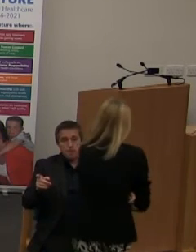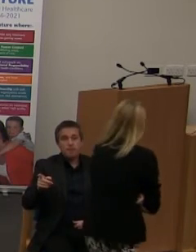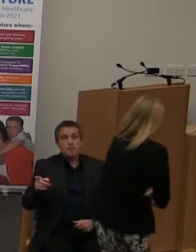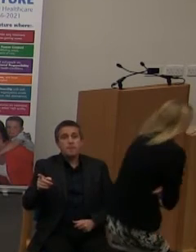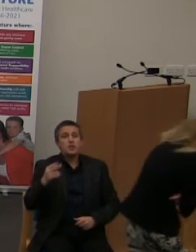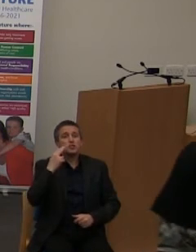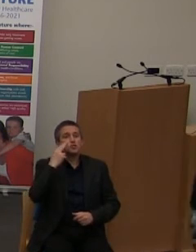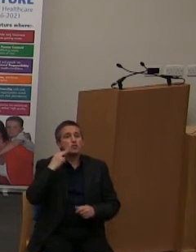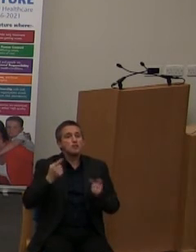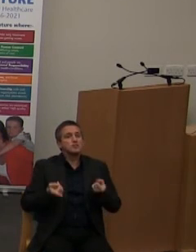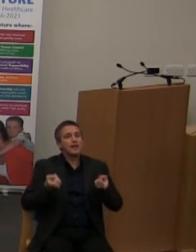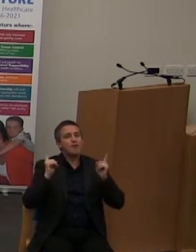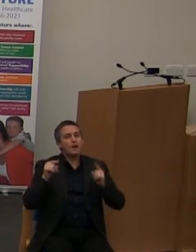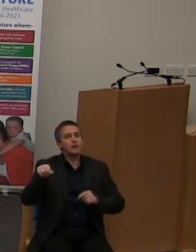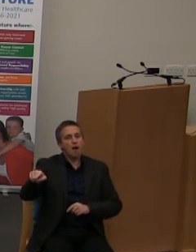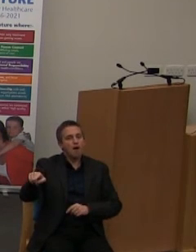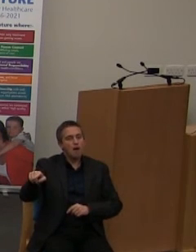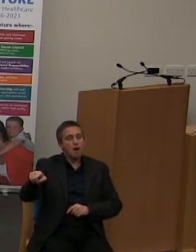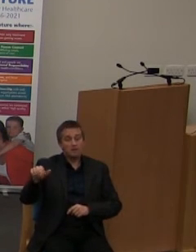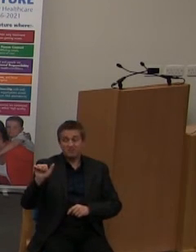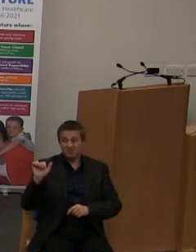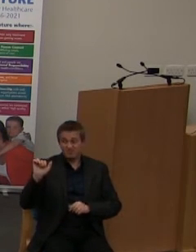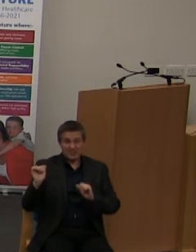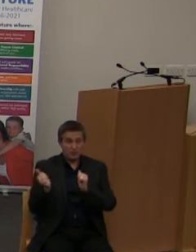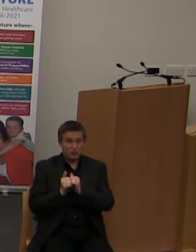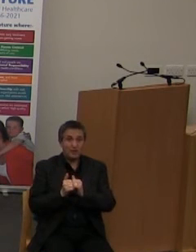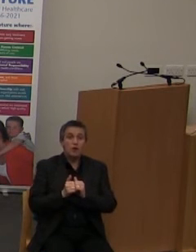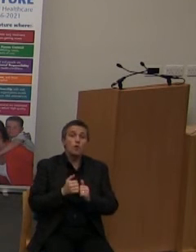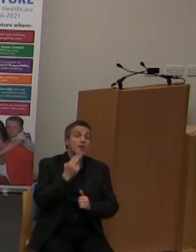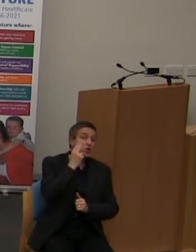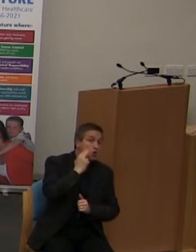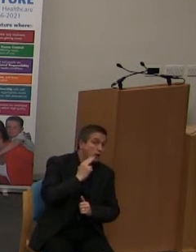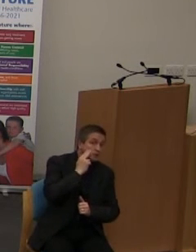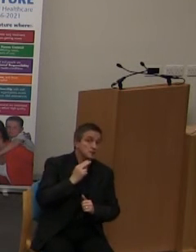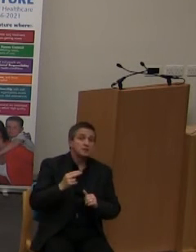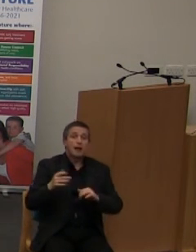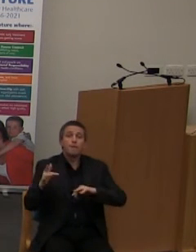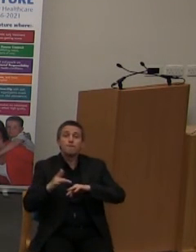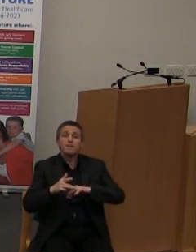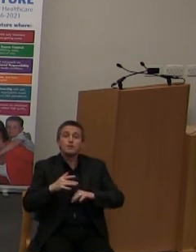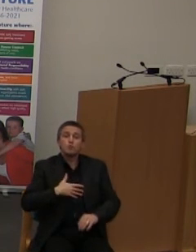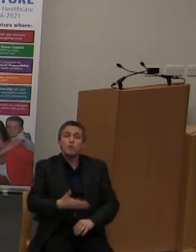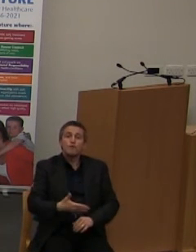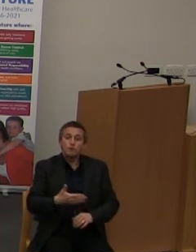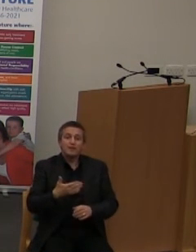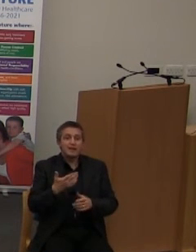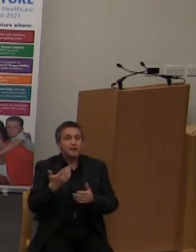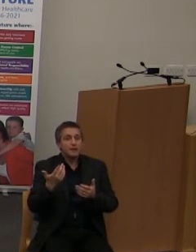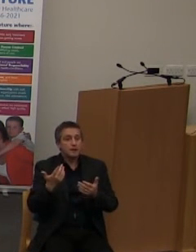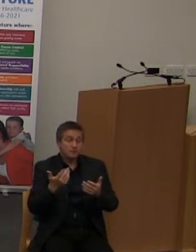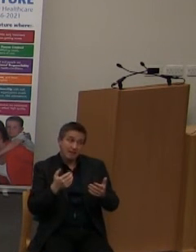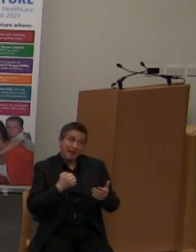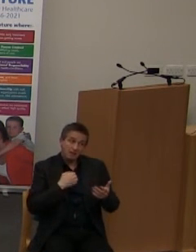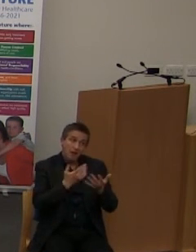support everything that Helen said in relation to nursing and midwifery, which is the largest workforce. We are able